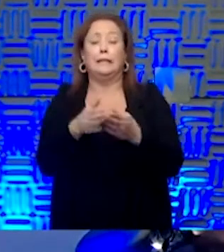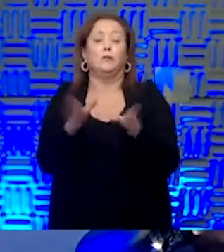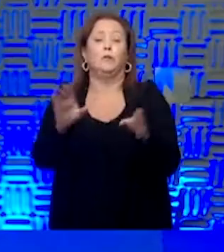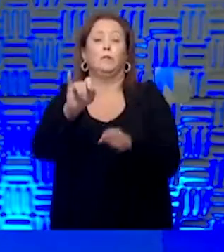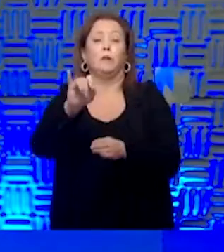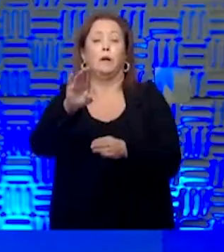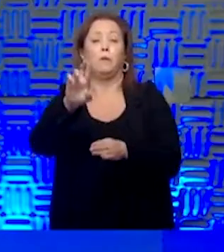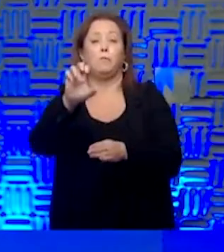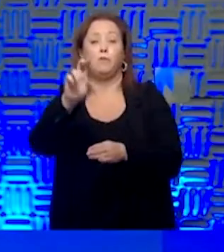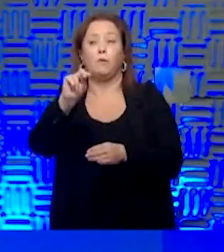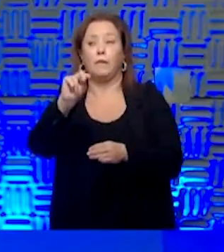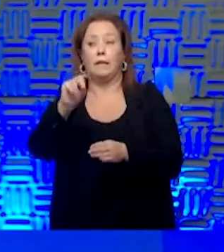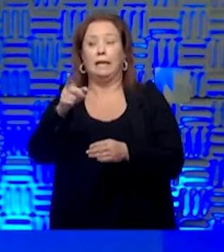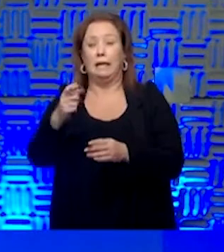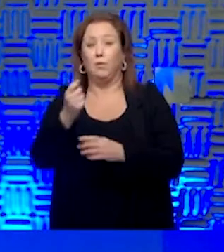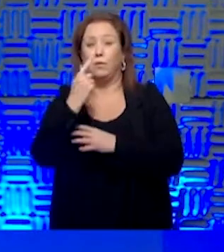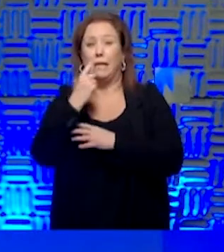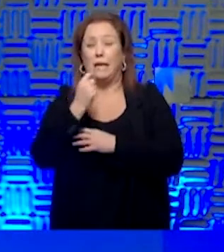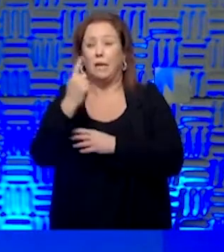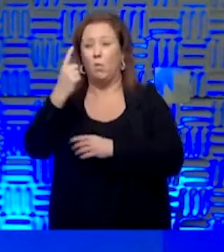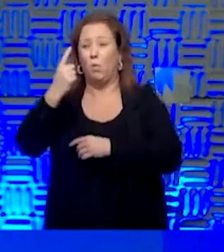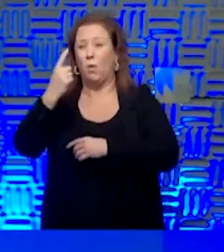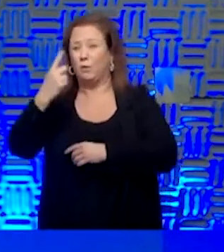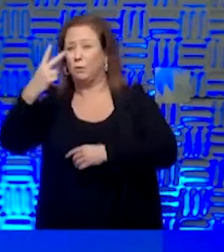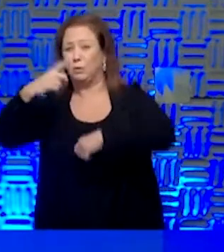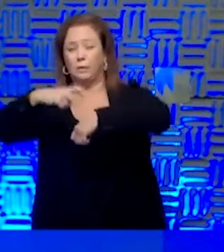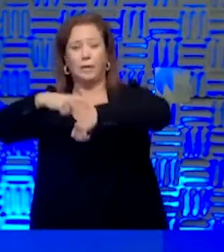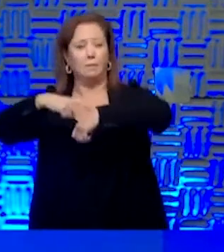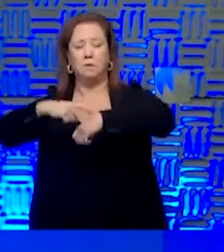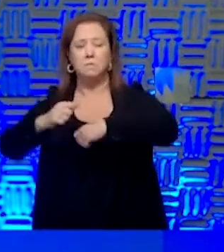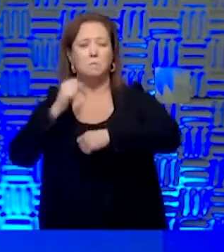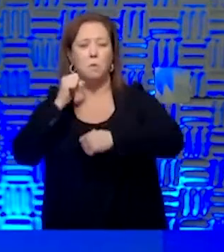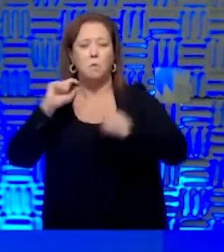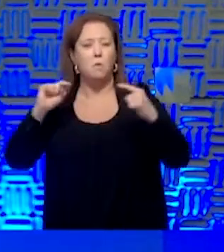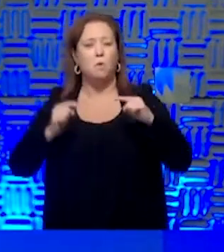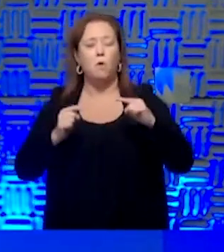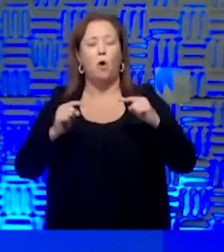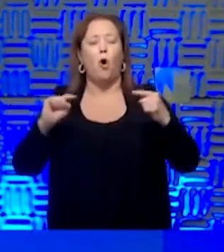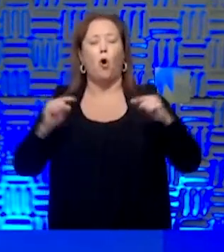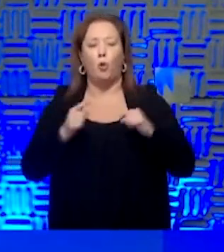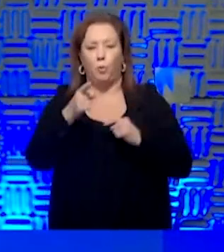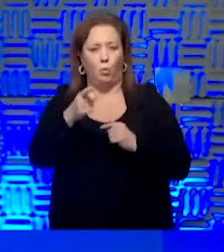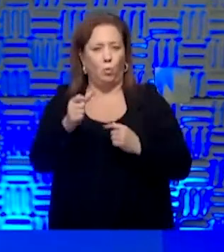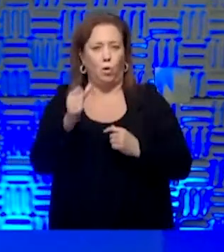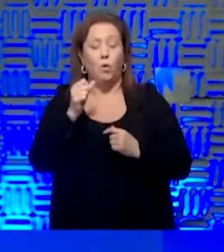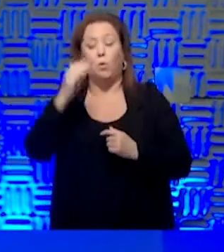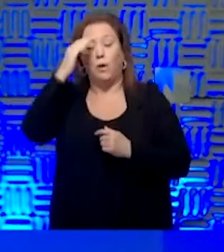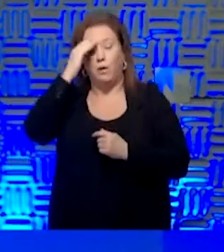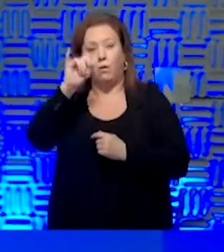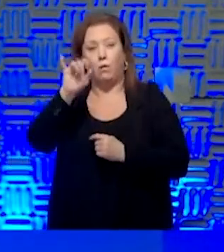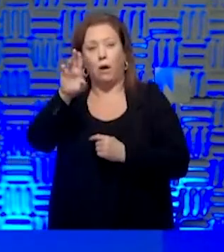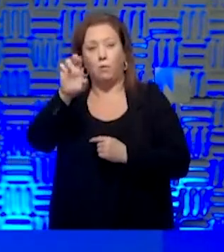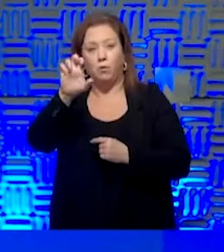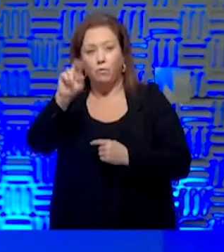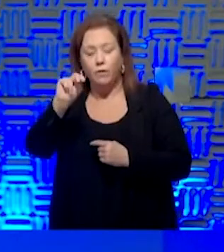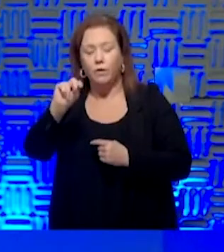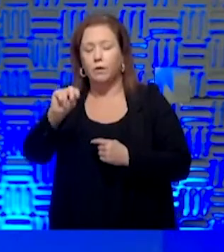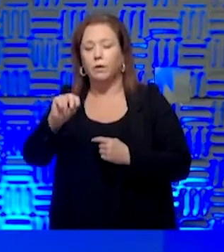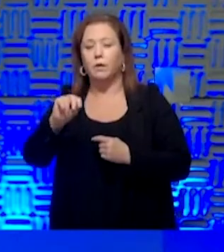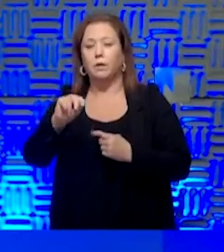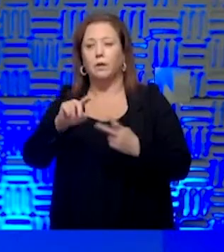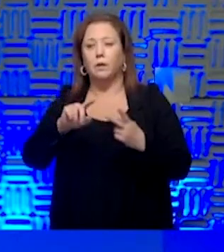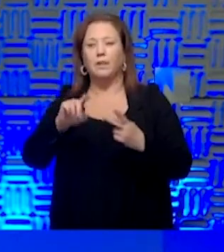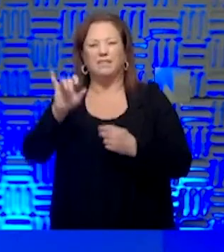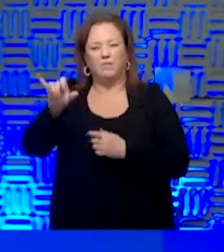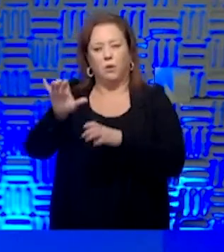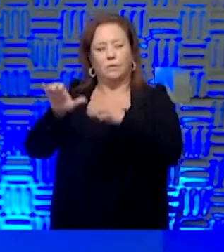general, if you're taking it once or twice, it's not going to harm you. We know that these types of medicines, ibuprofen, NSAIDs,